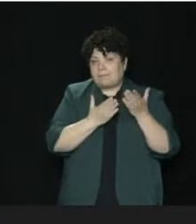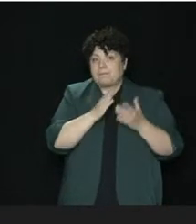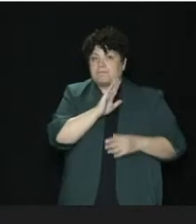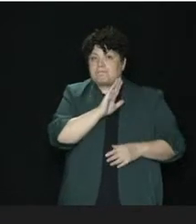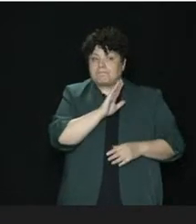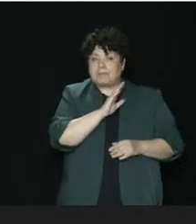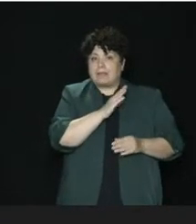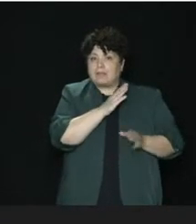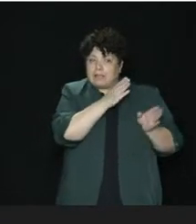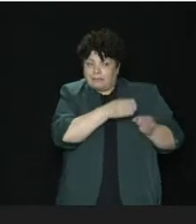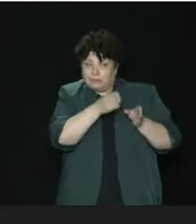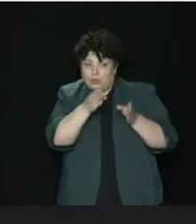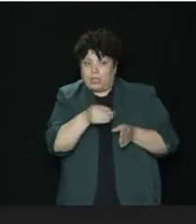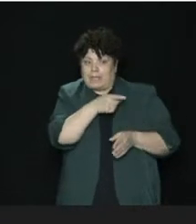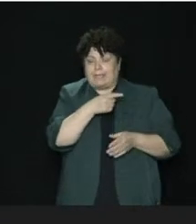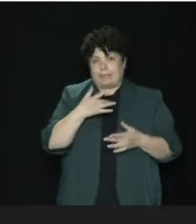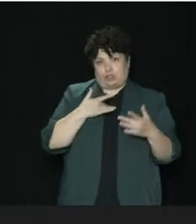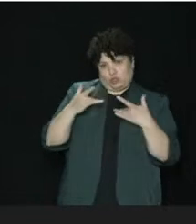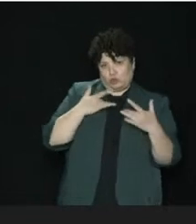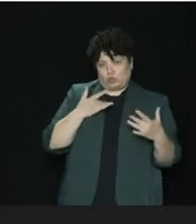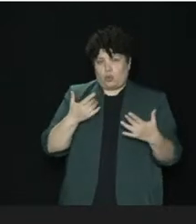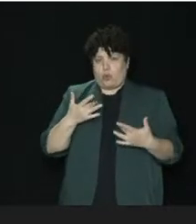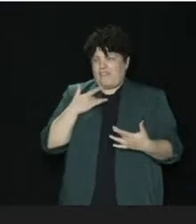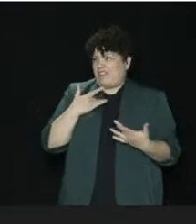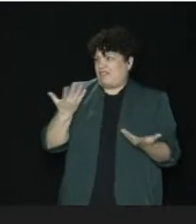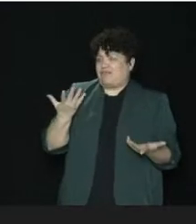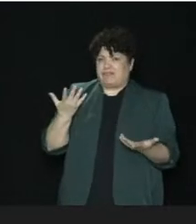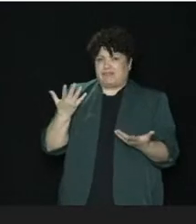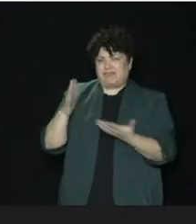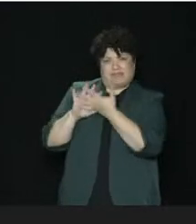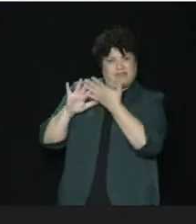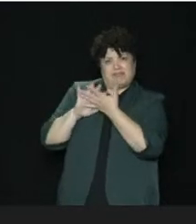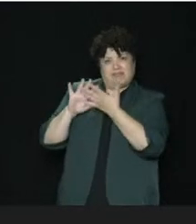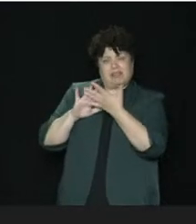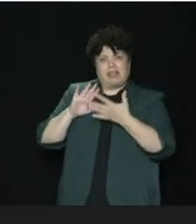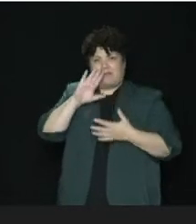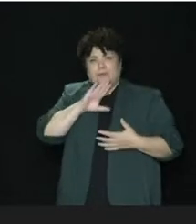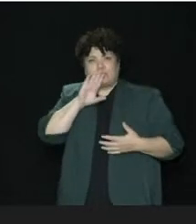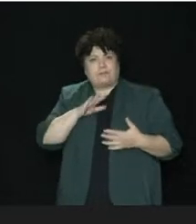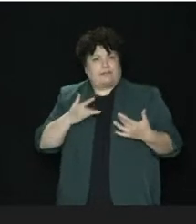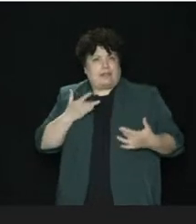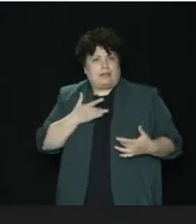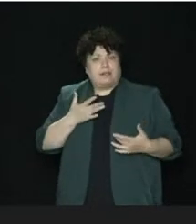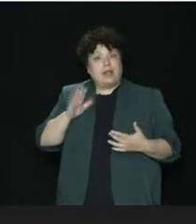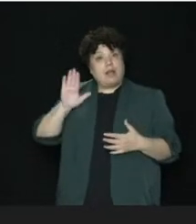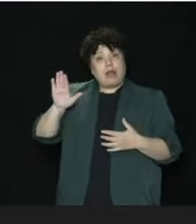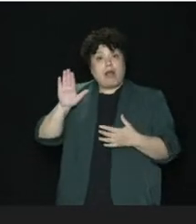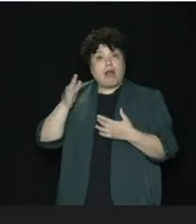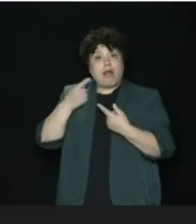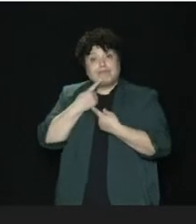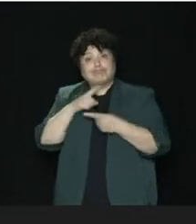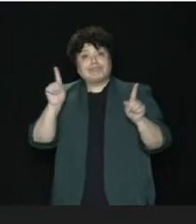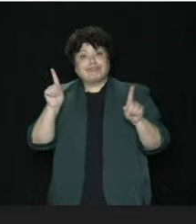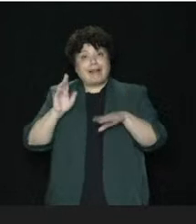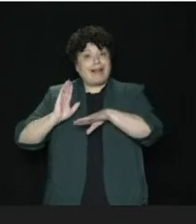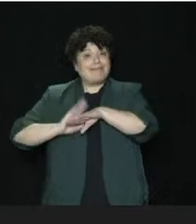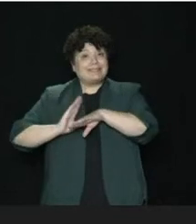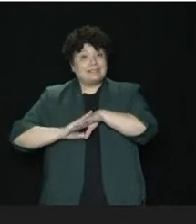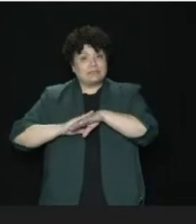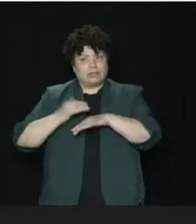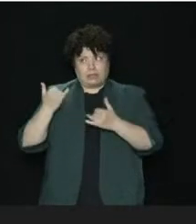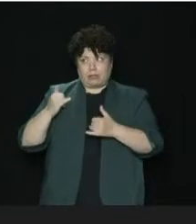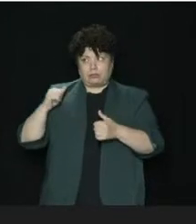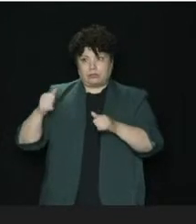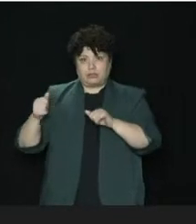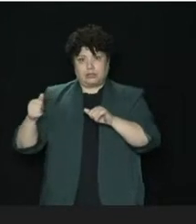are, you know, concerned or getting frustrated as advice appears to be evolving. But that is